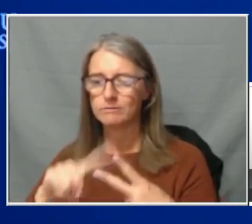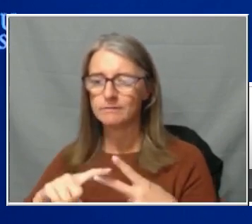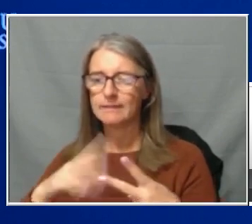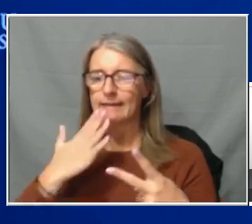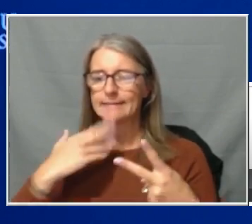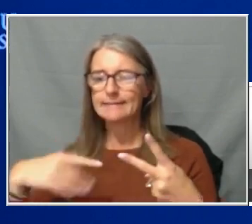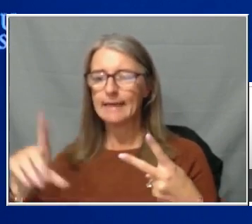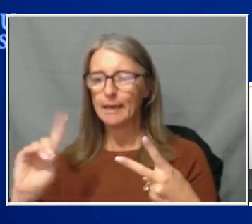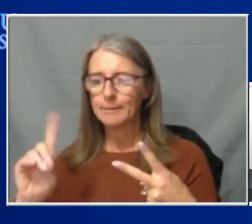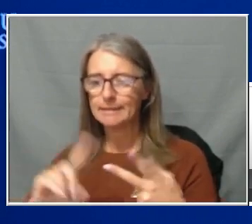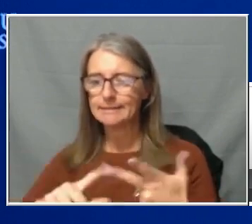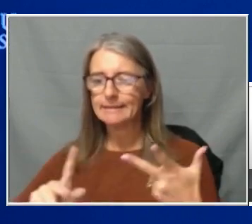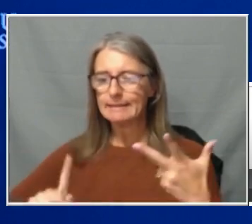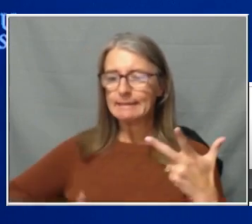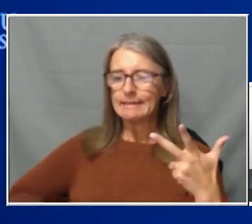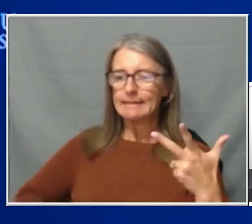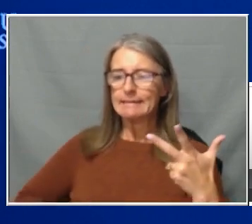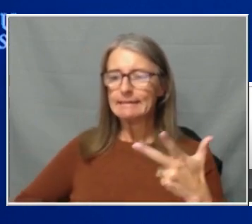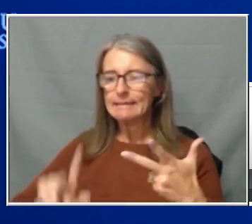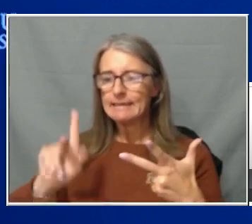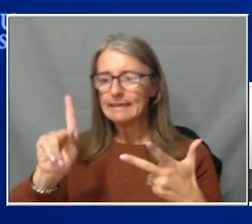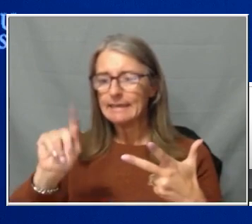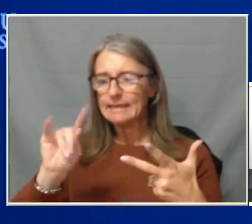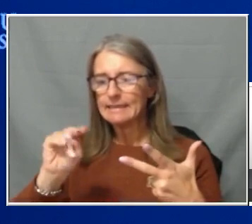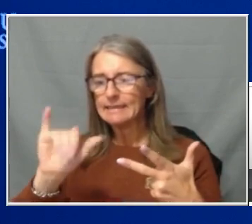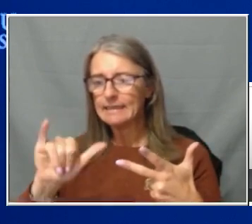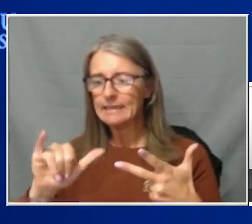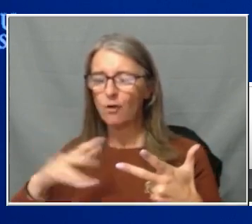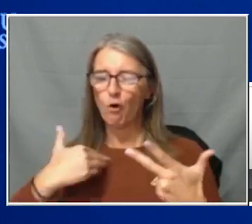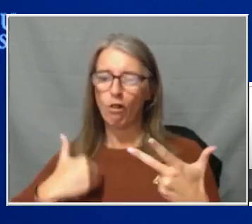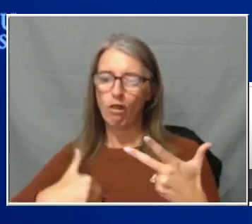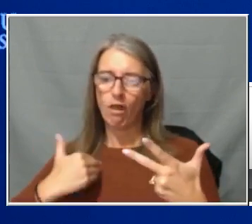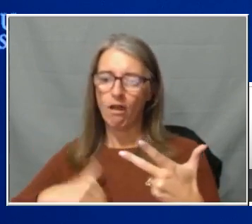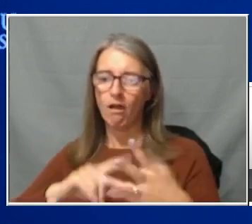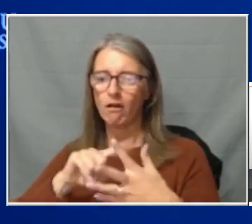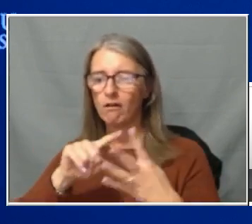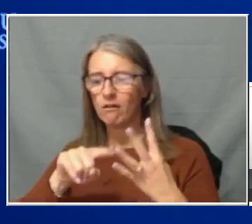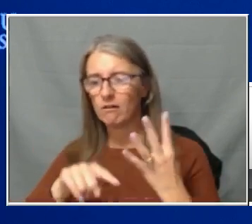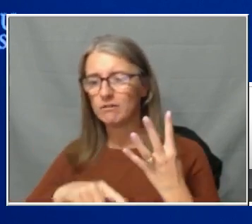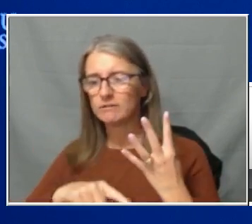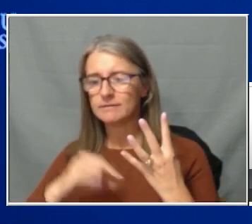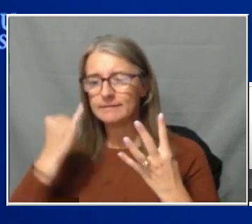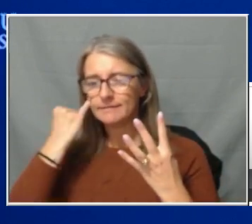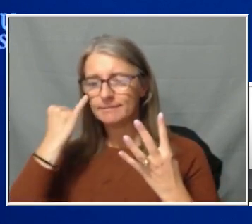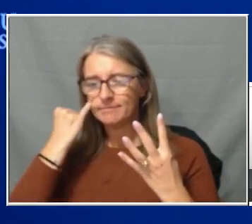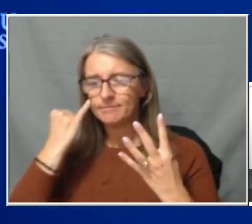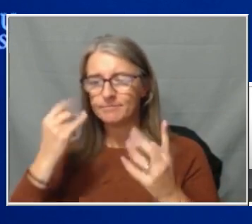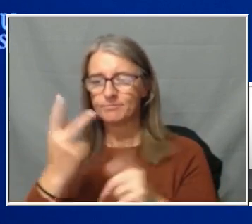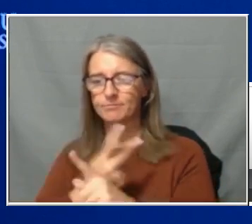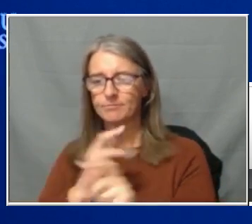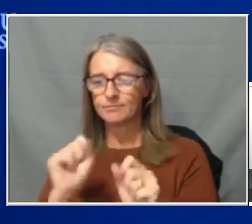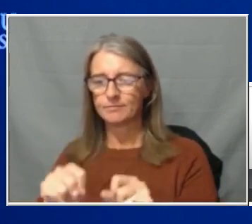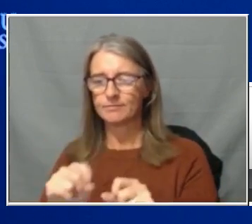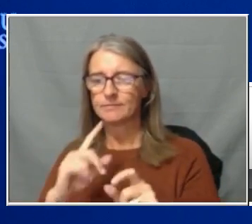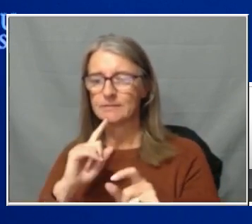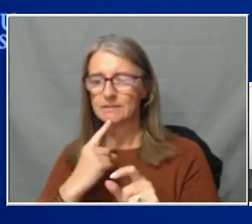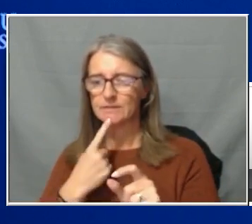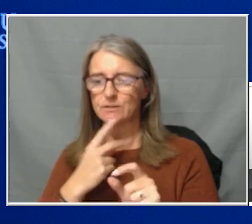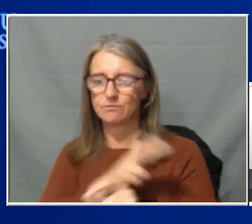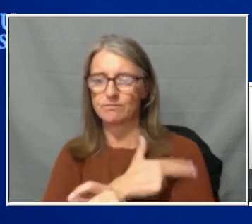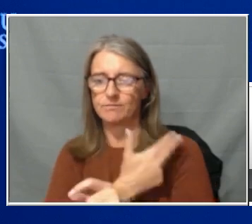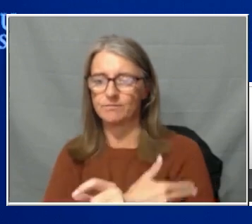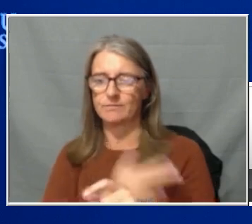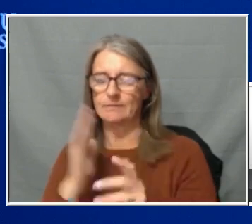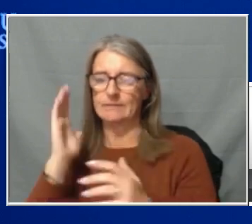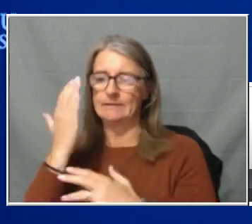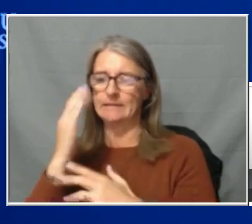diabetes, like kidney issues or chronic lung issues with each subsequent infection as well. So although severe disease and hospitalization seem